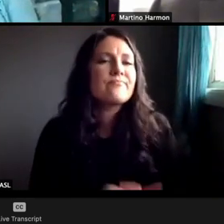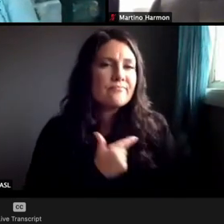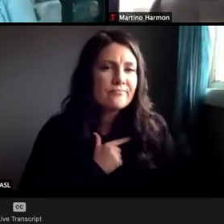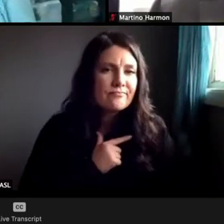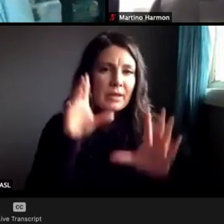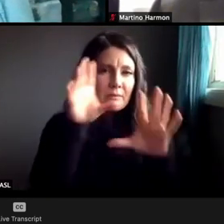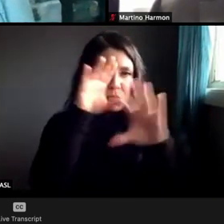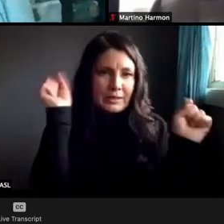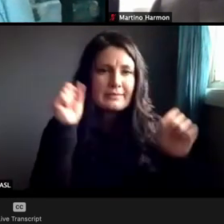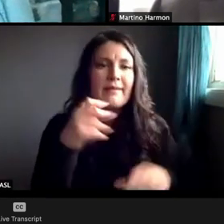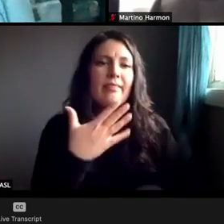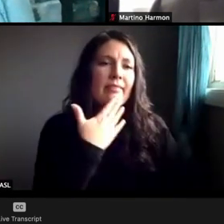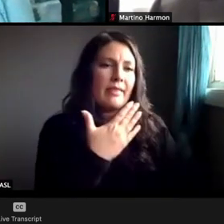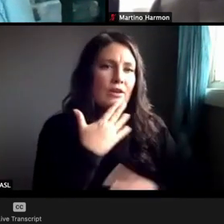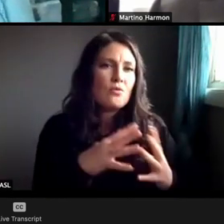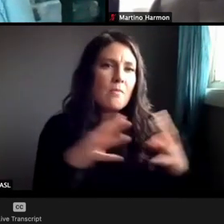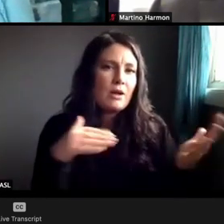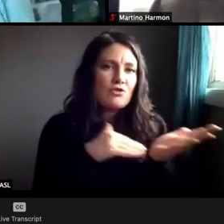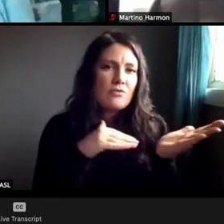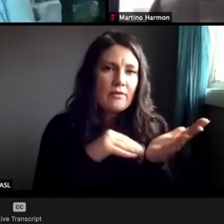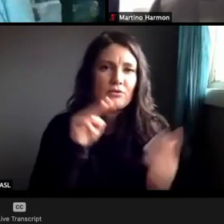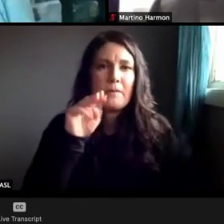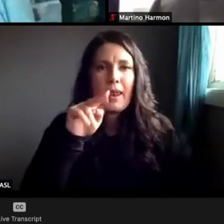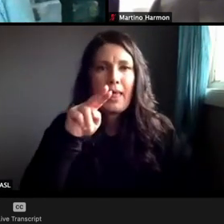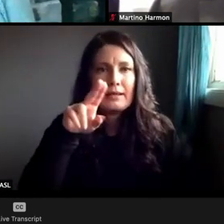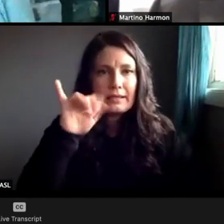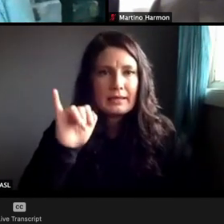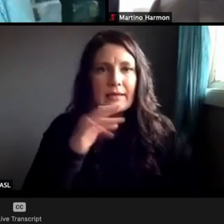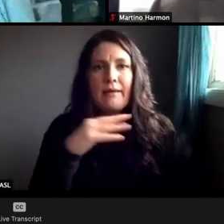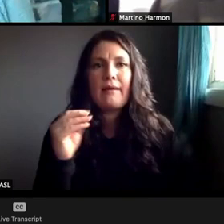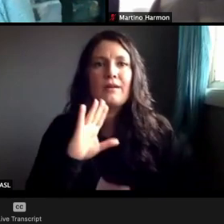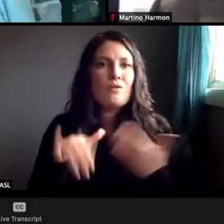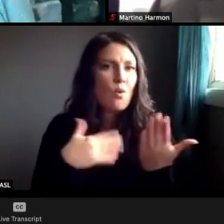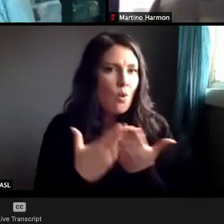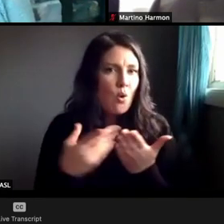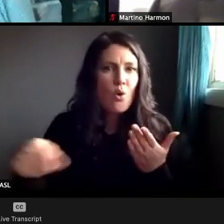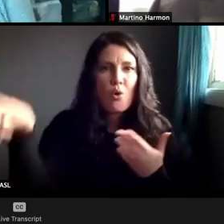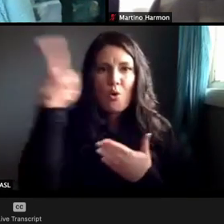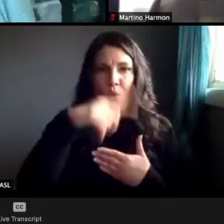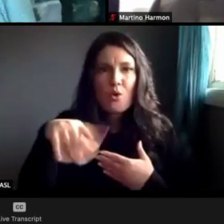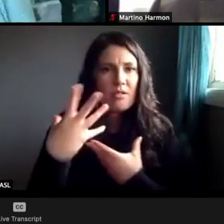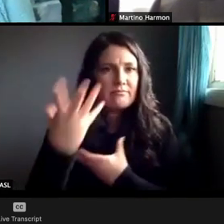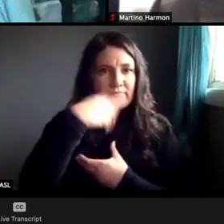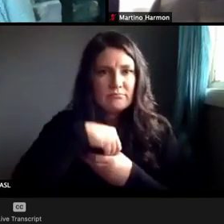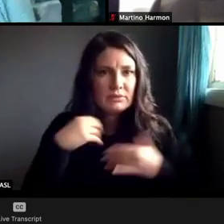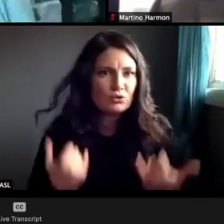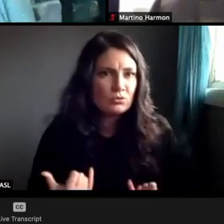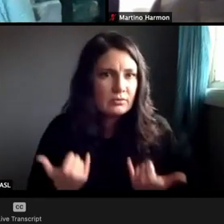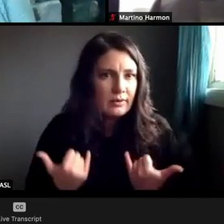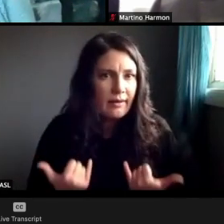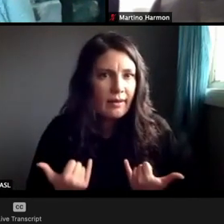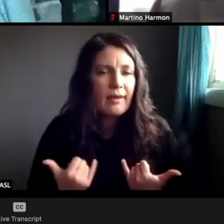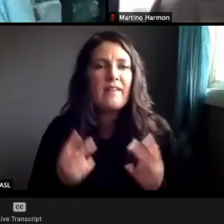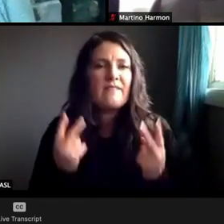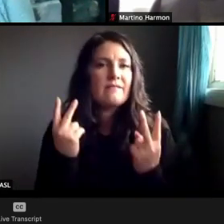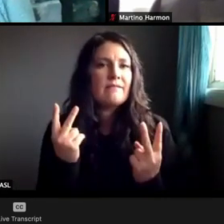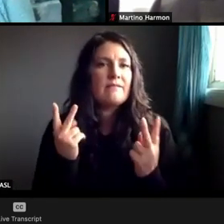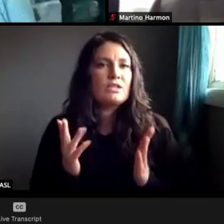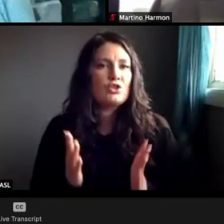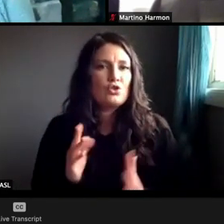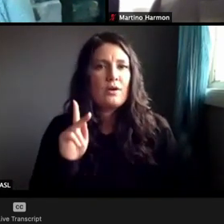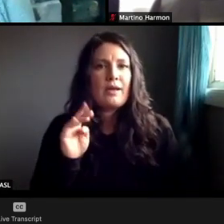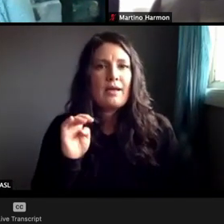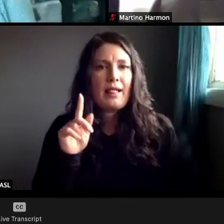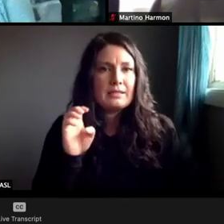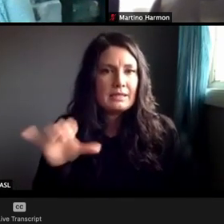much, Dr. Malati, and thanks to all of the participants today, especially our visitors, Kelsey,